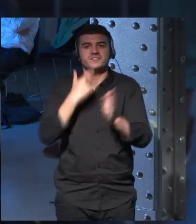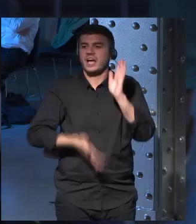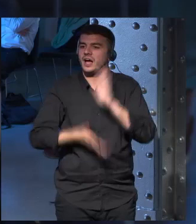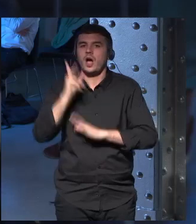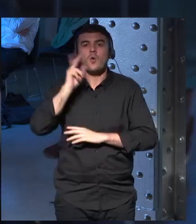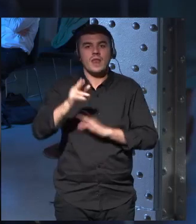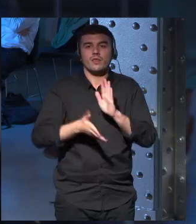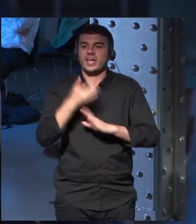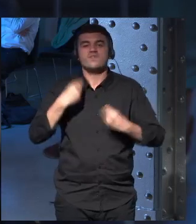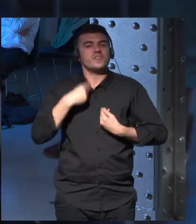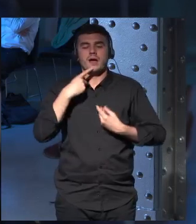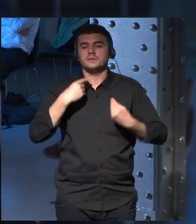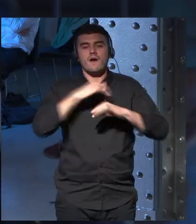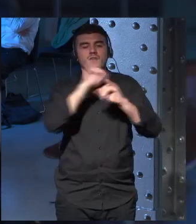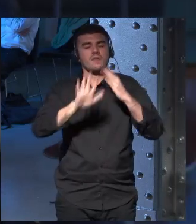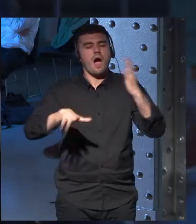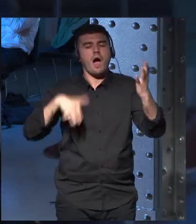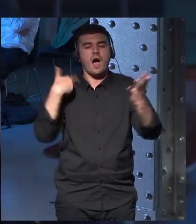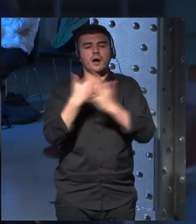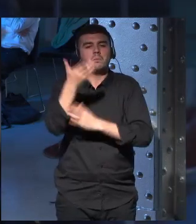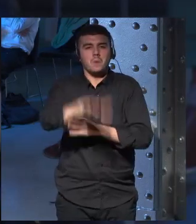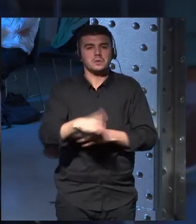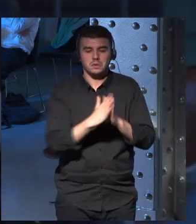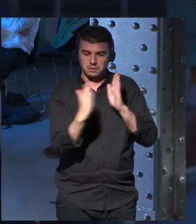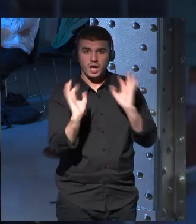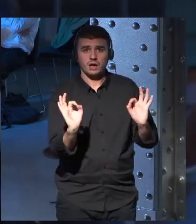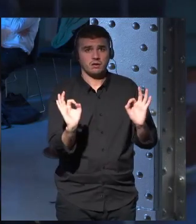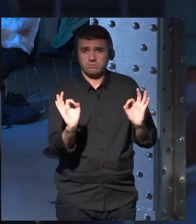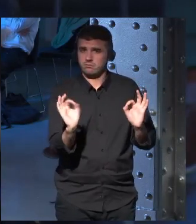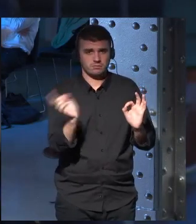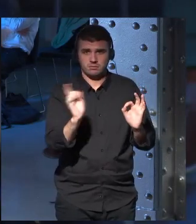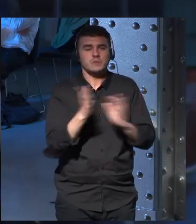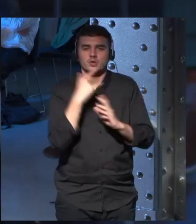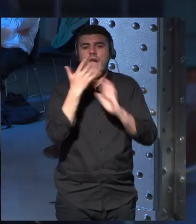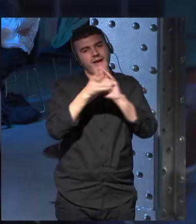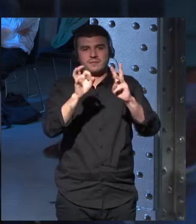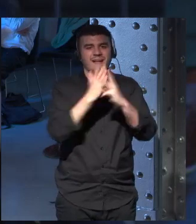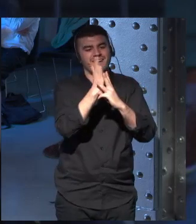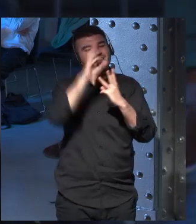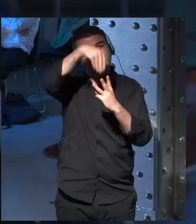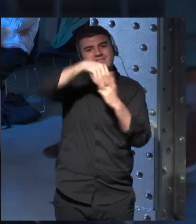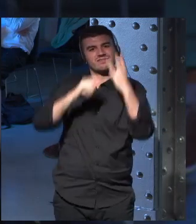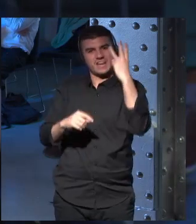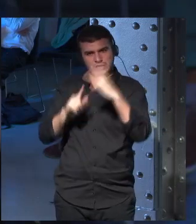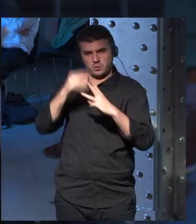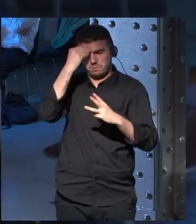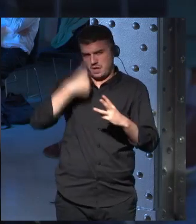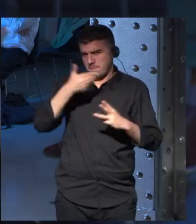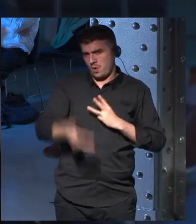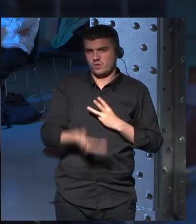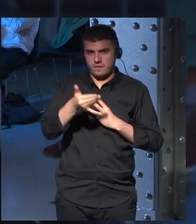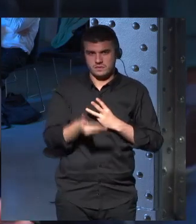A third, I'll just name three aspects of the book that seem to me important. A third aspect that we took